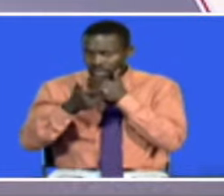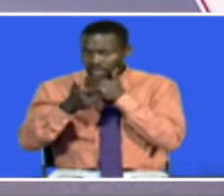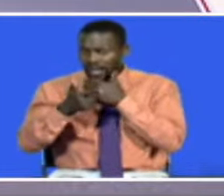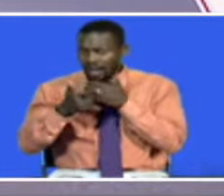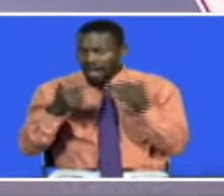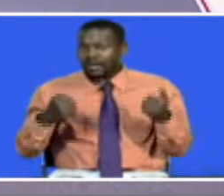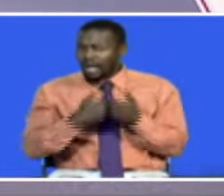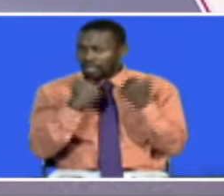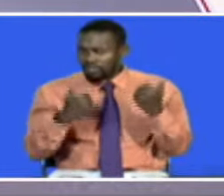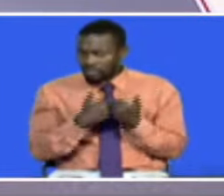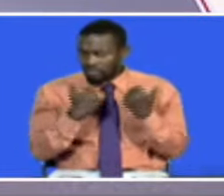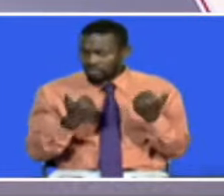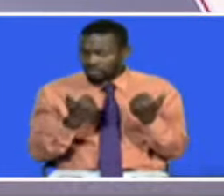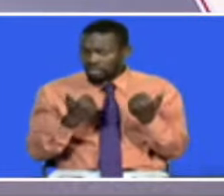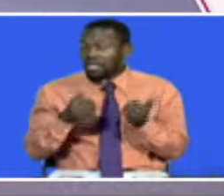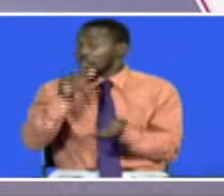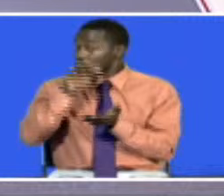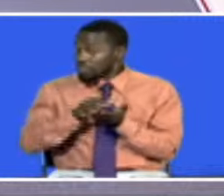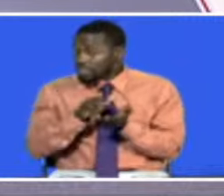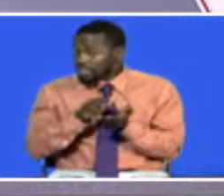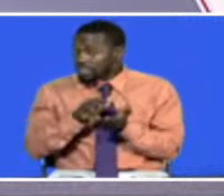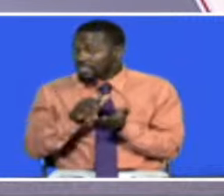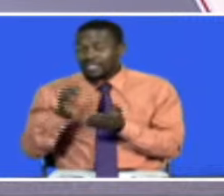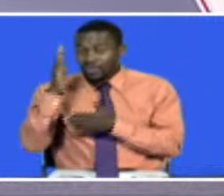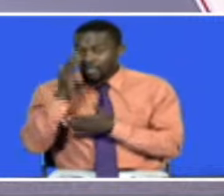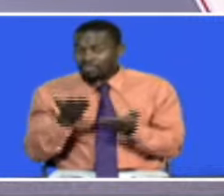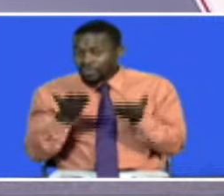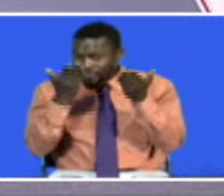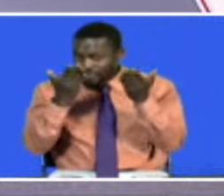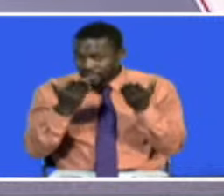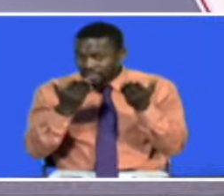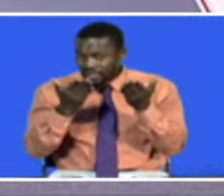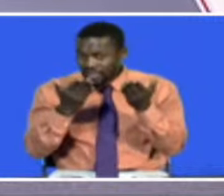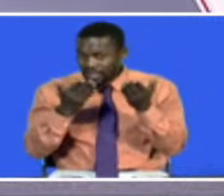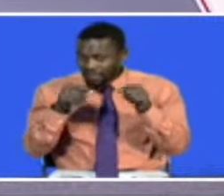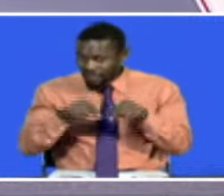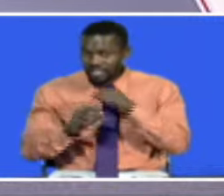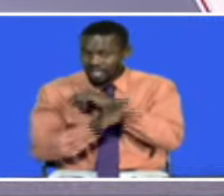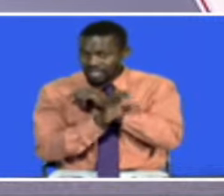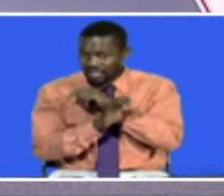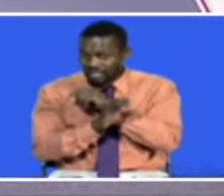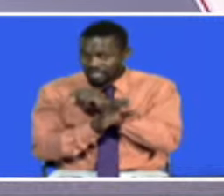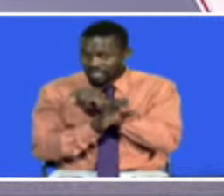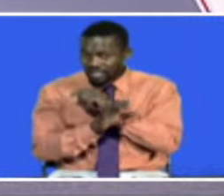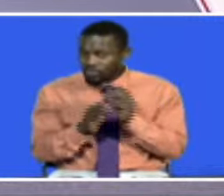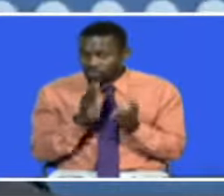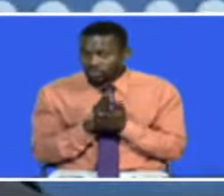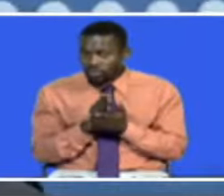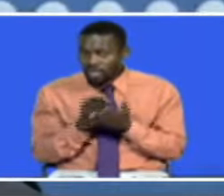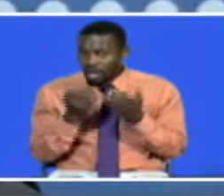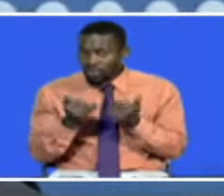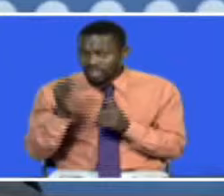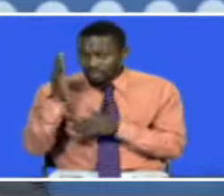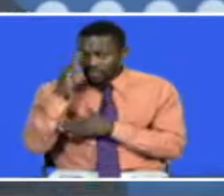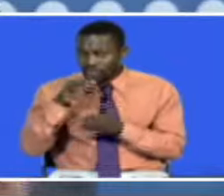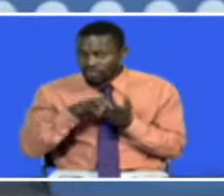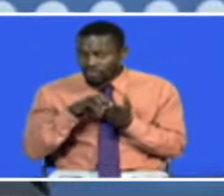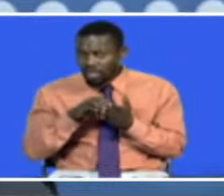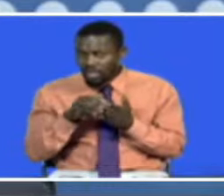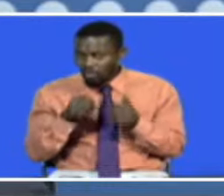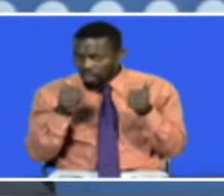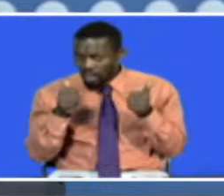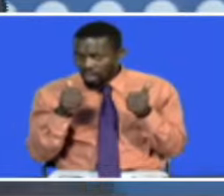had banditry. But security has improved in this country, honestly. Honestly, it is better.